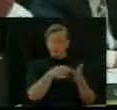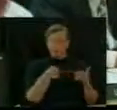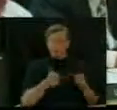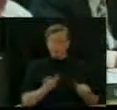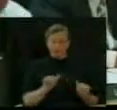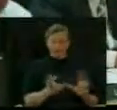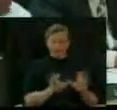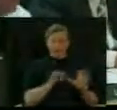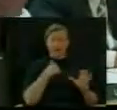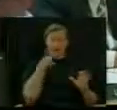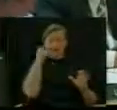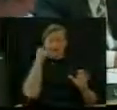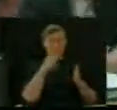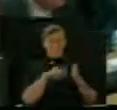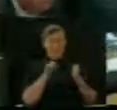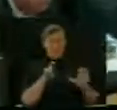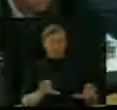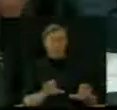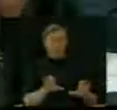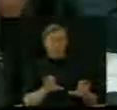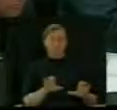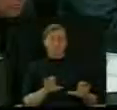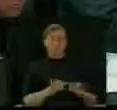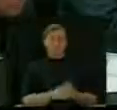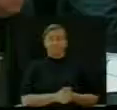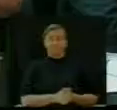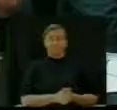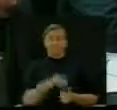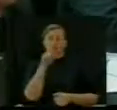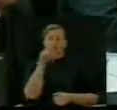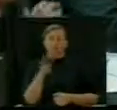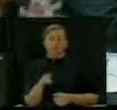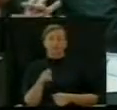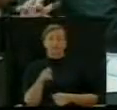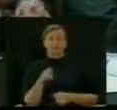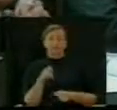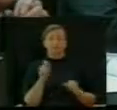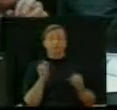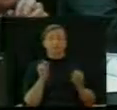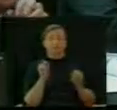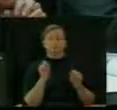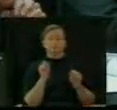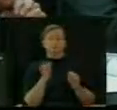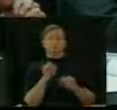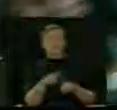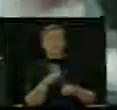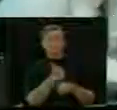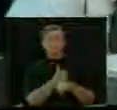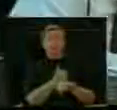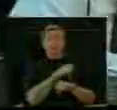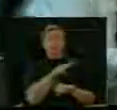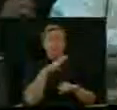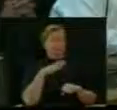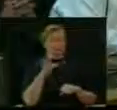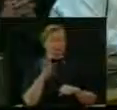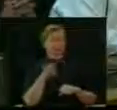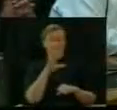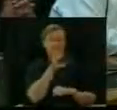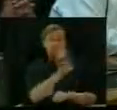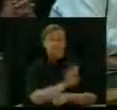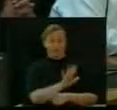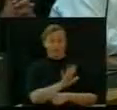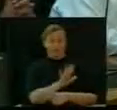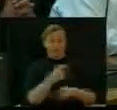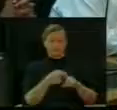simply if that's what you were trying to do. So I would understand it. I think what you would need to do, though, is you need to come up with a